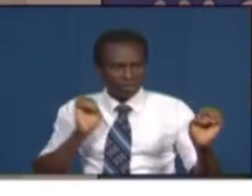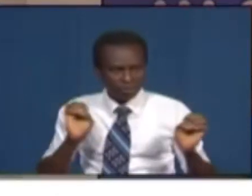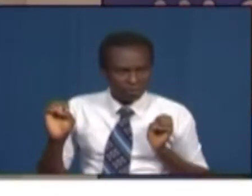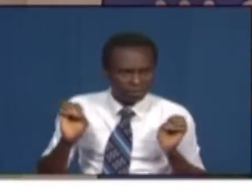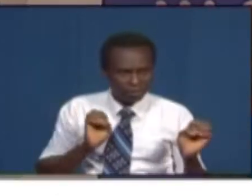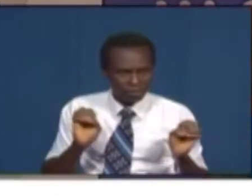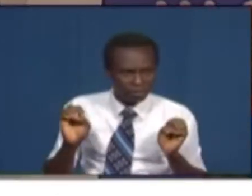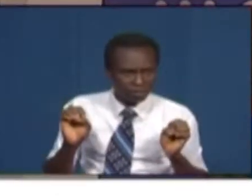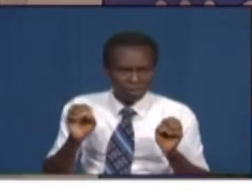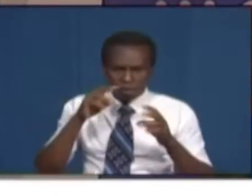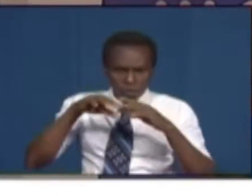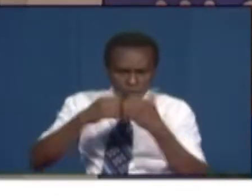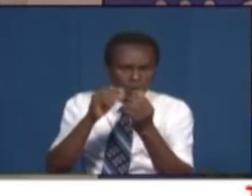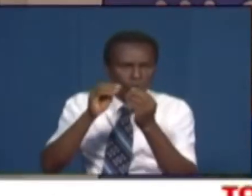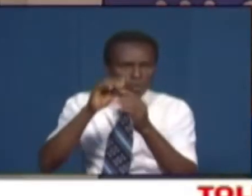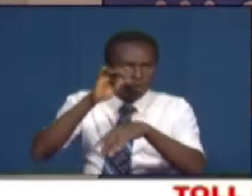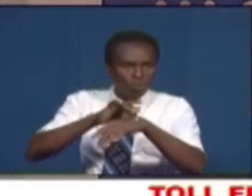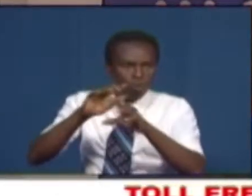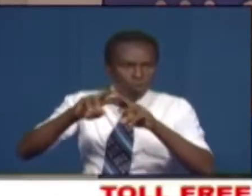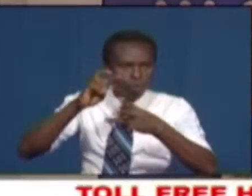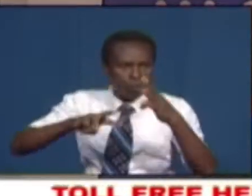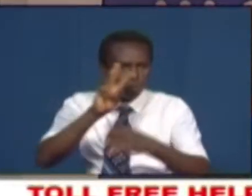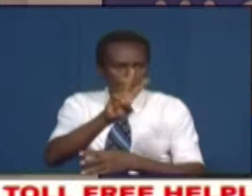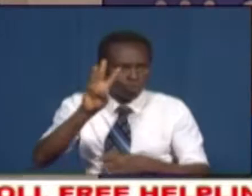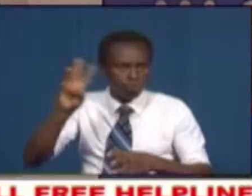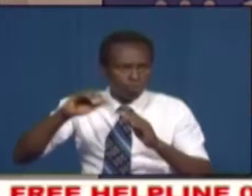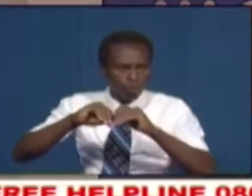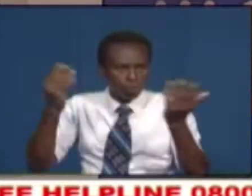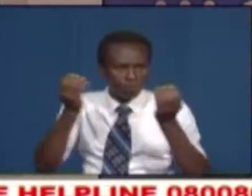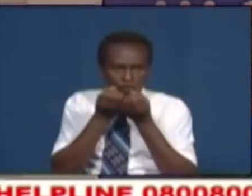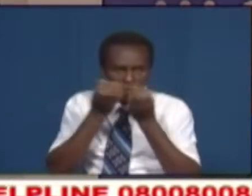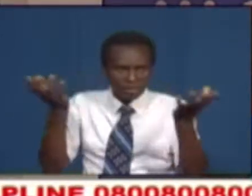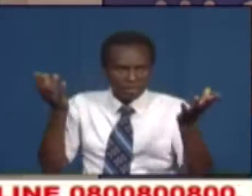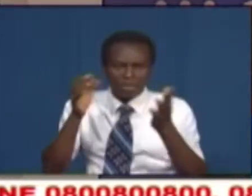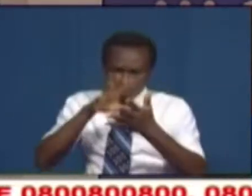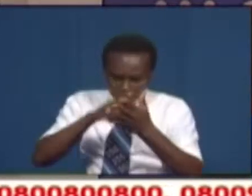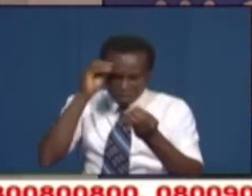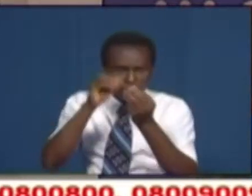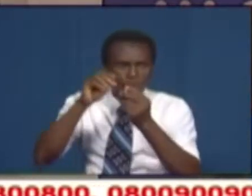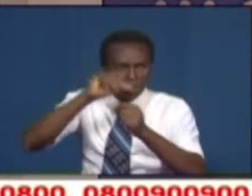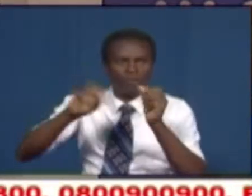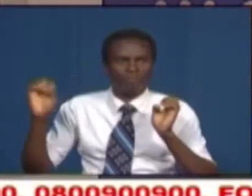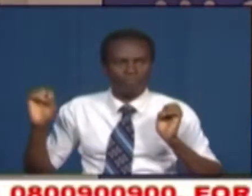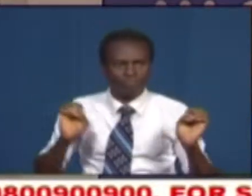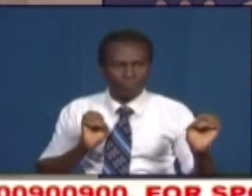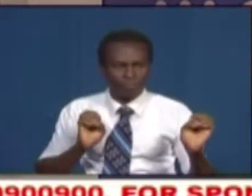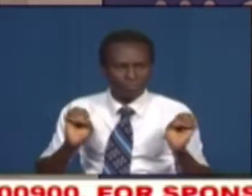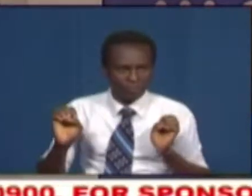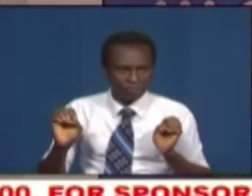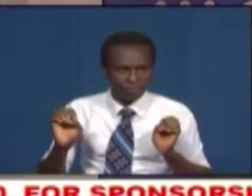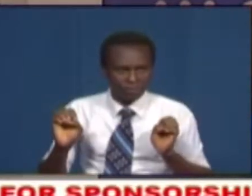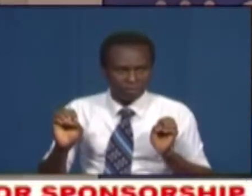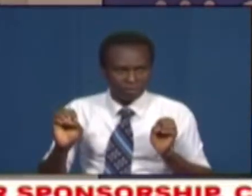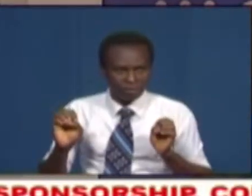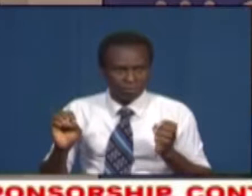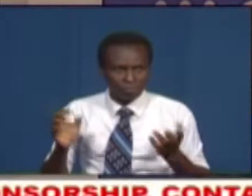very credible websites where you can get very good information on things like this. So on that note, I wish that we could know more.